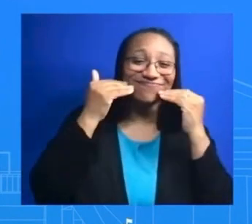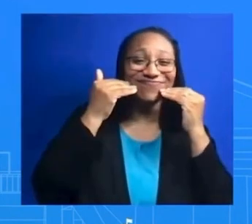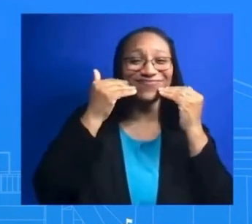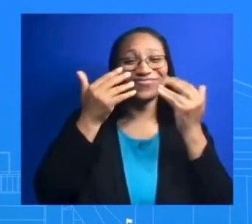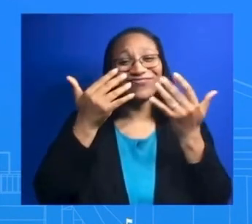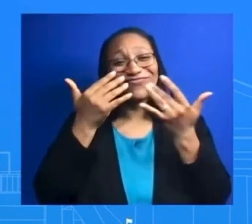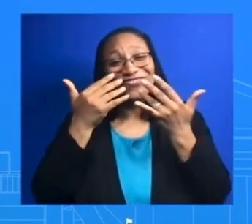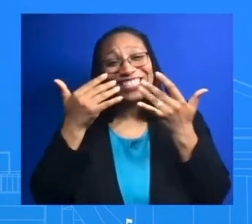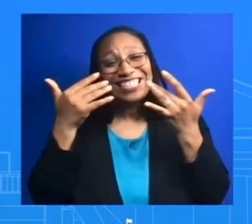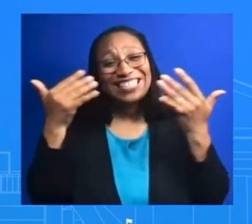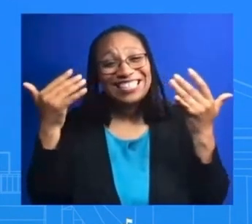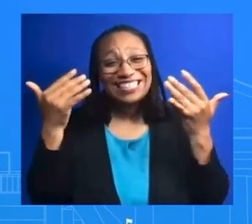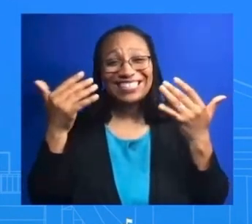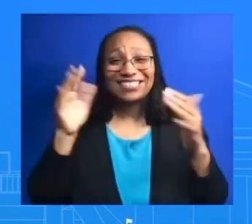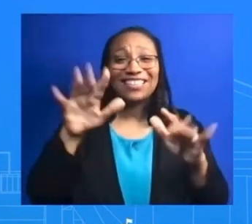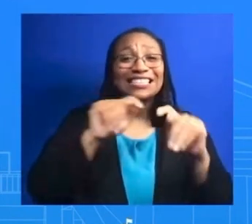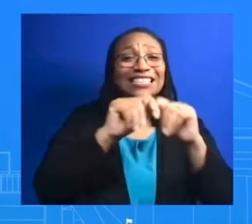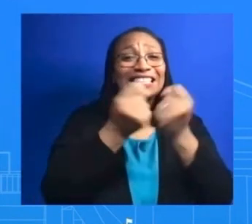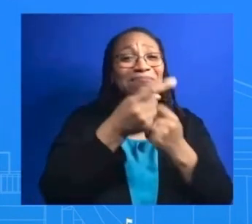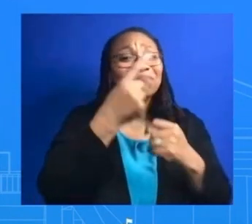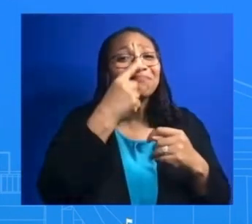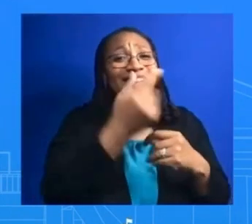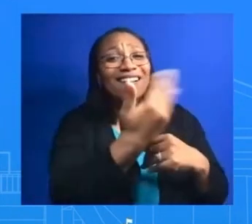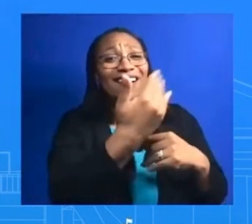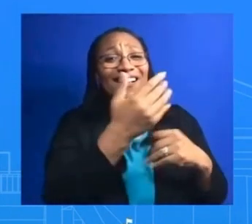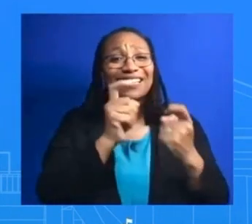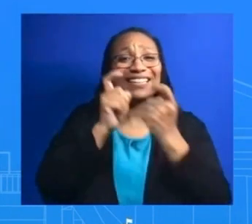step away for a second or do I have to come back? I come back.